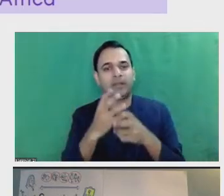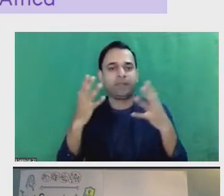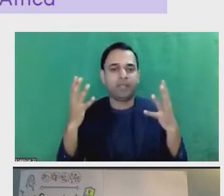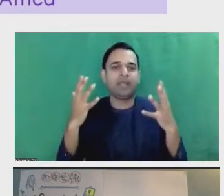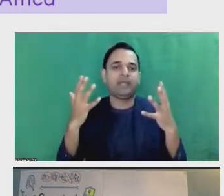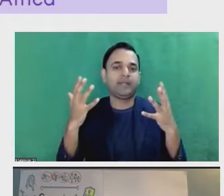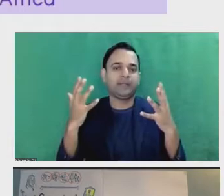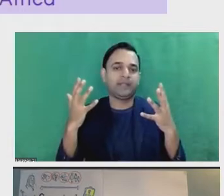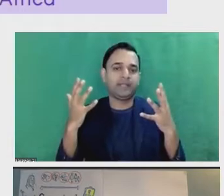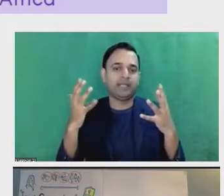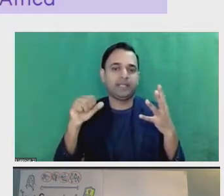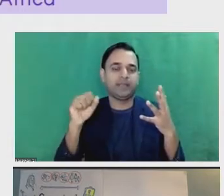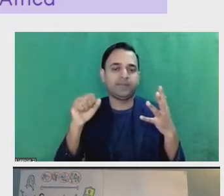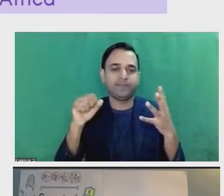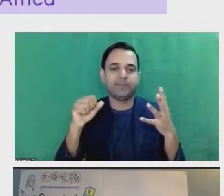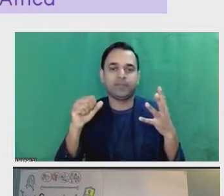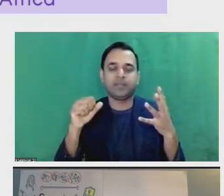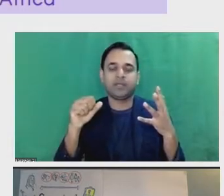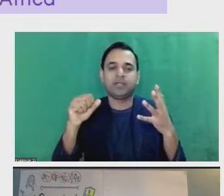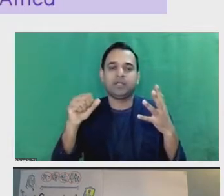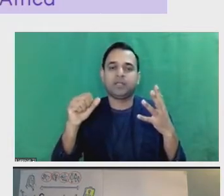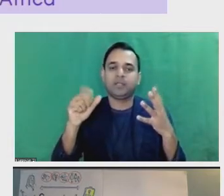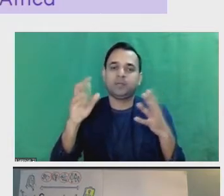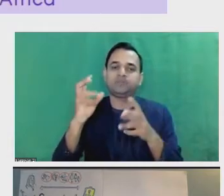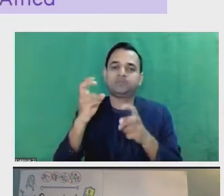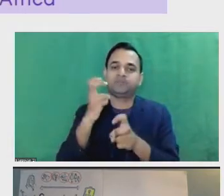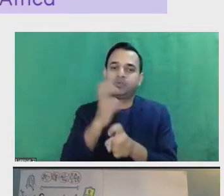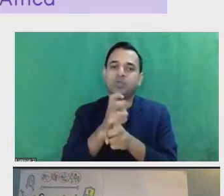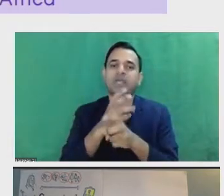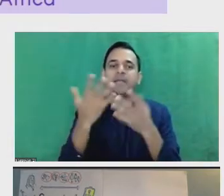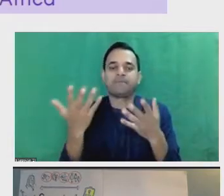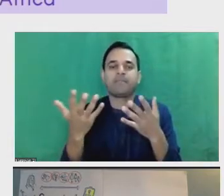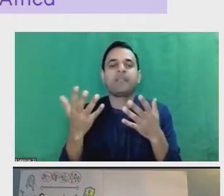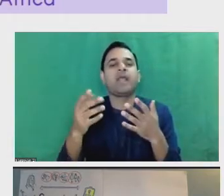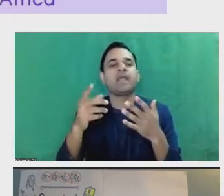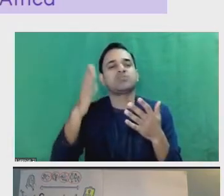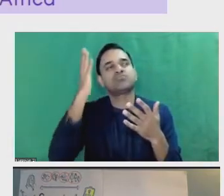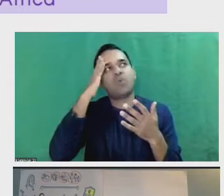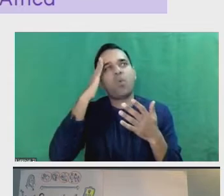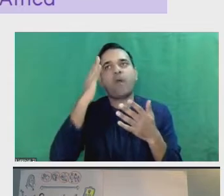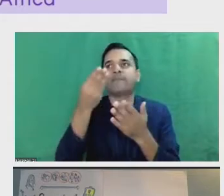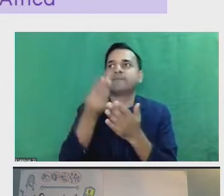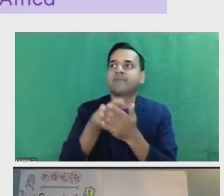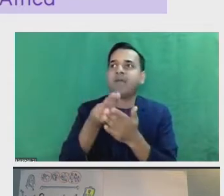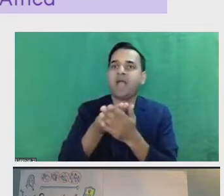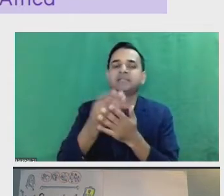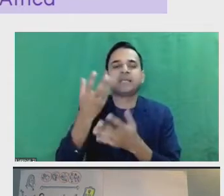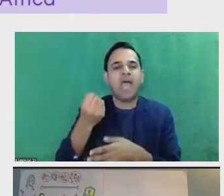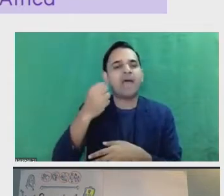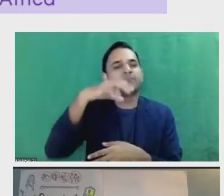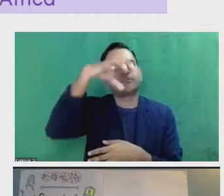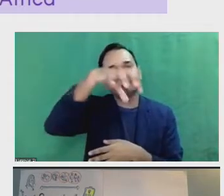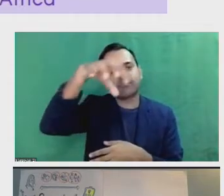and reputable financial institution. So let's first tackle that. And I'm been quite encouraged